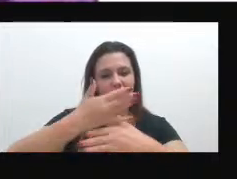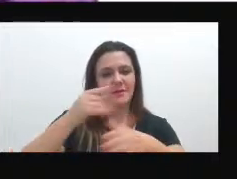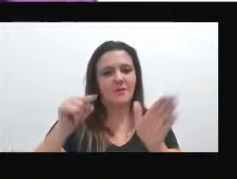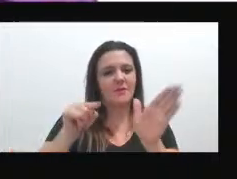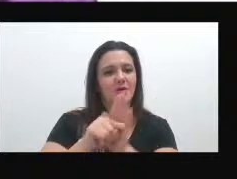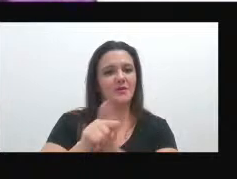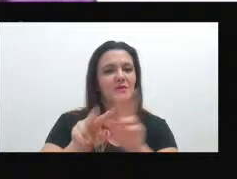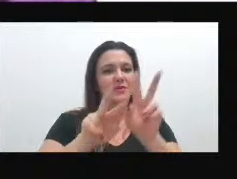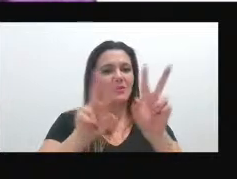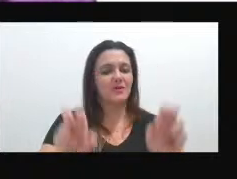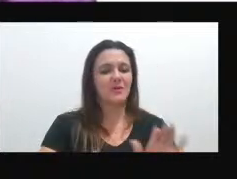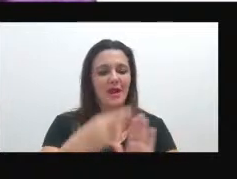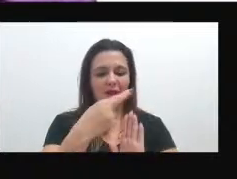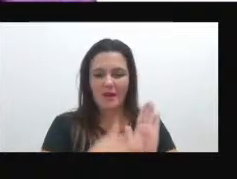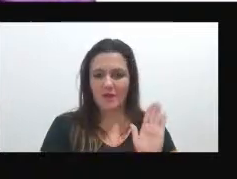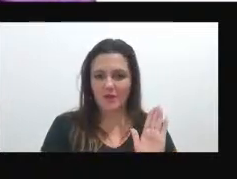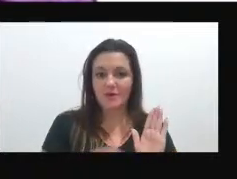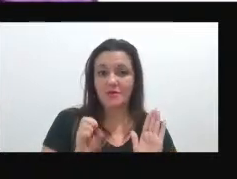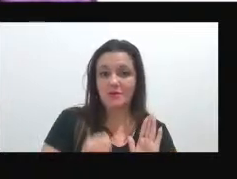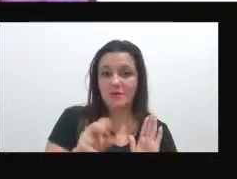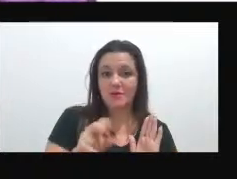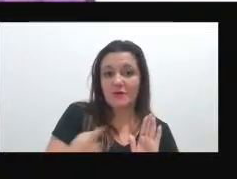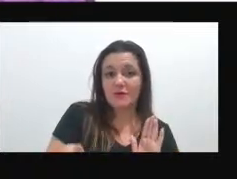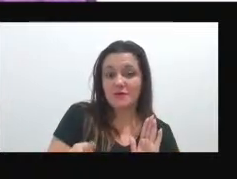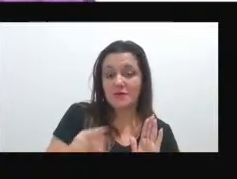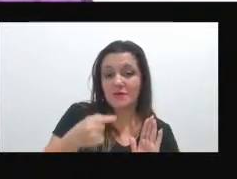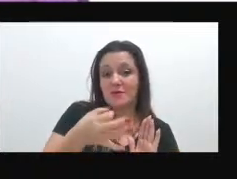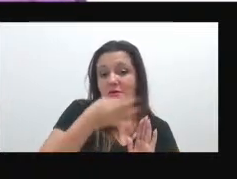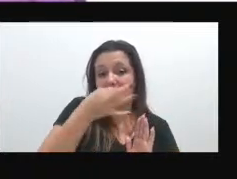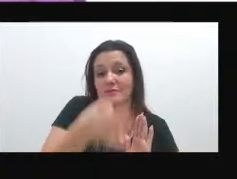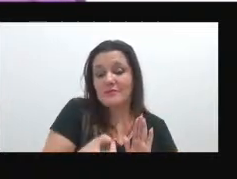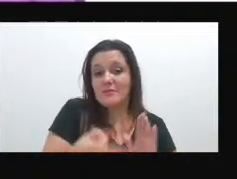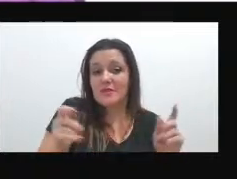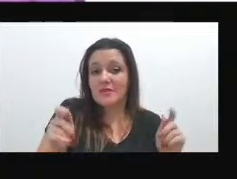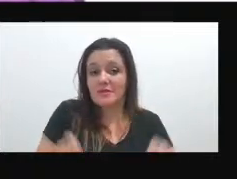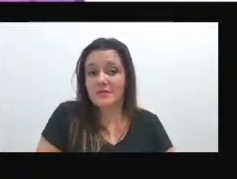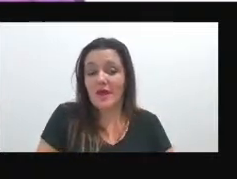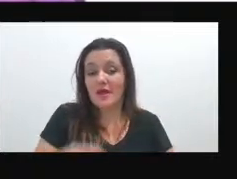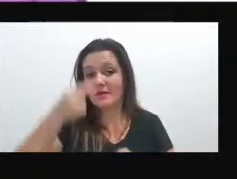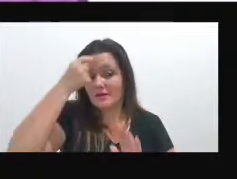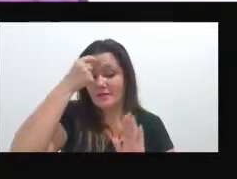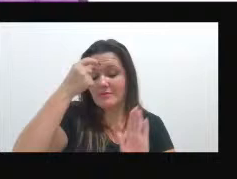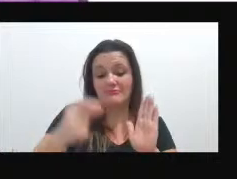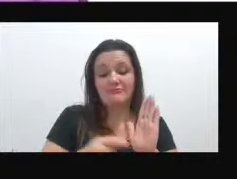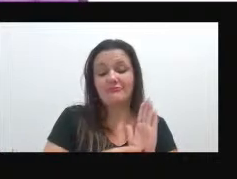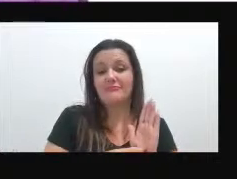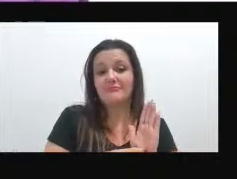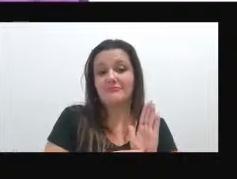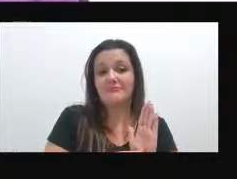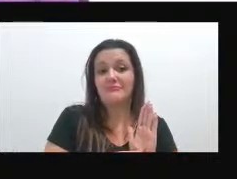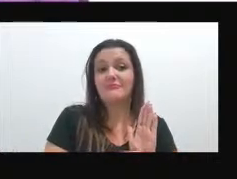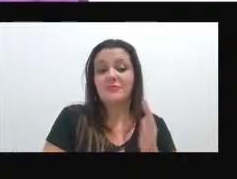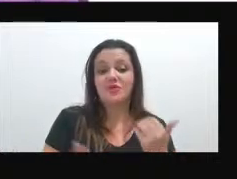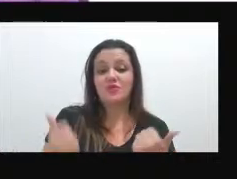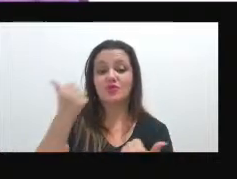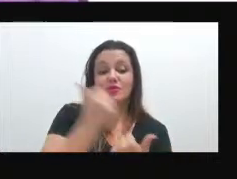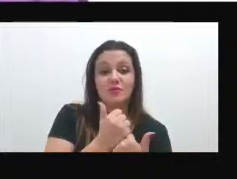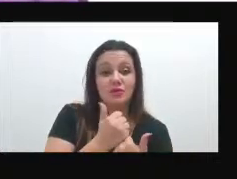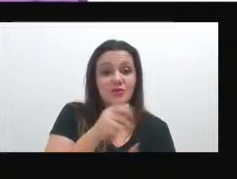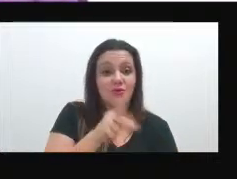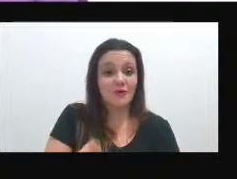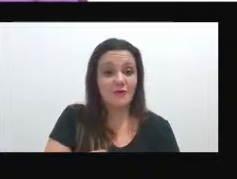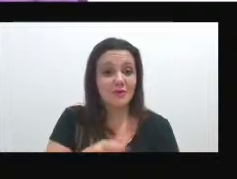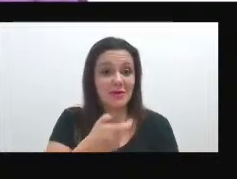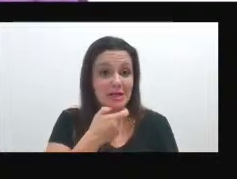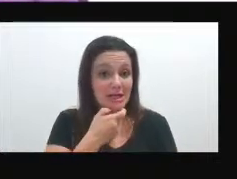think there is a possibility of AIs replacing English teachers. And there are a few